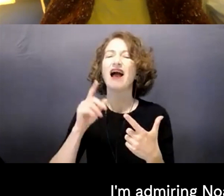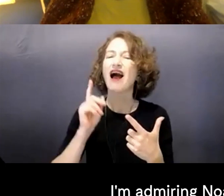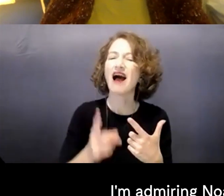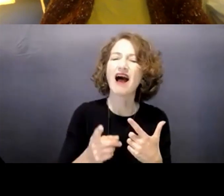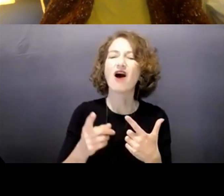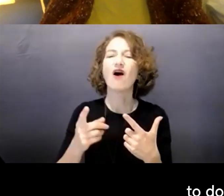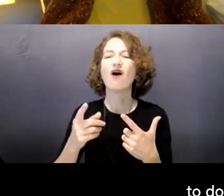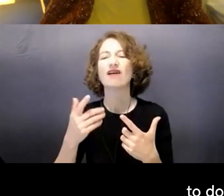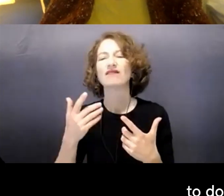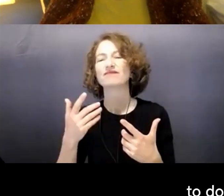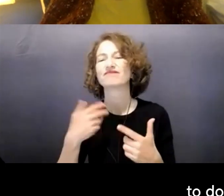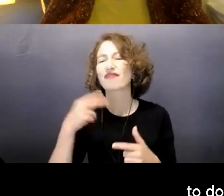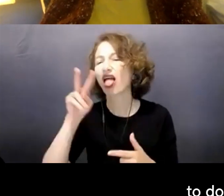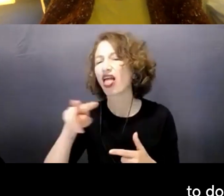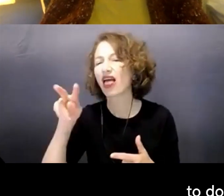the energy to